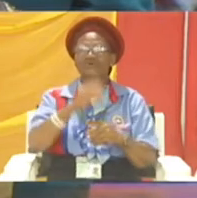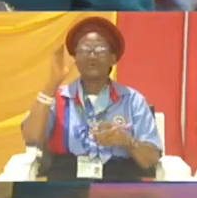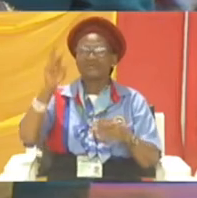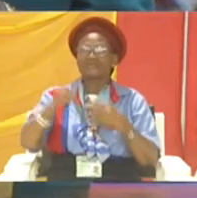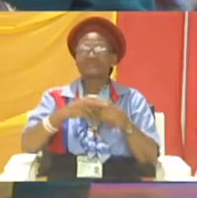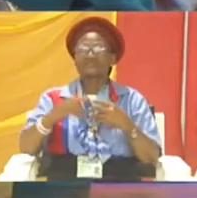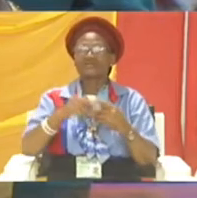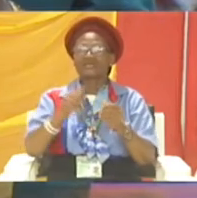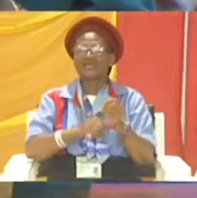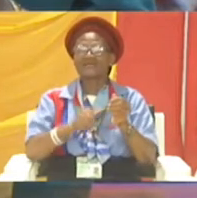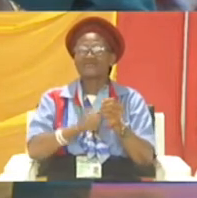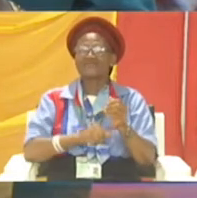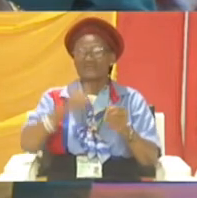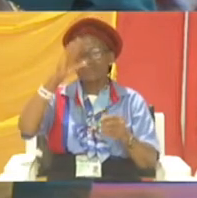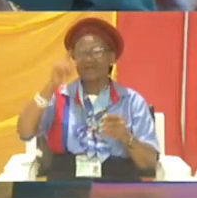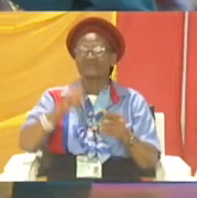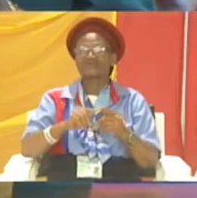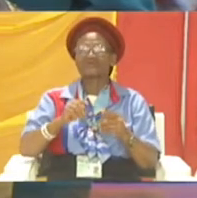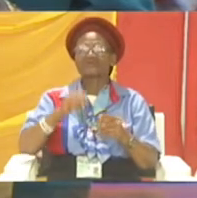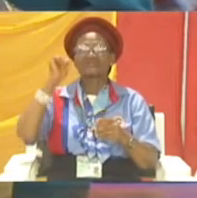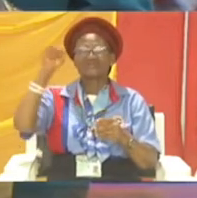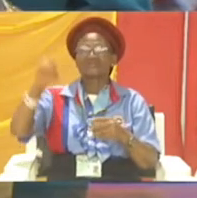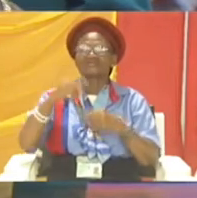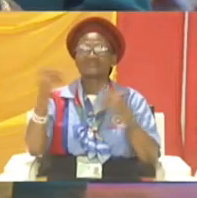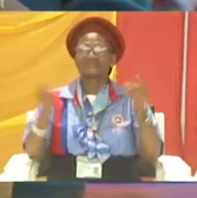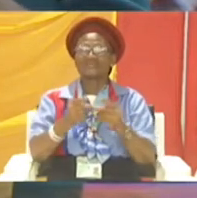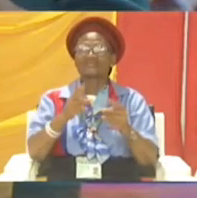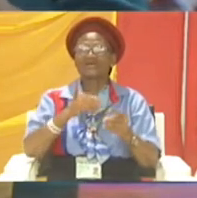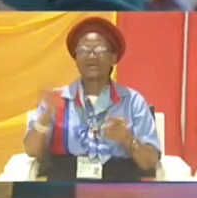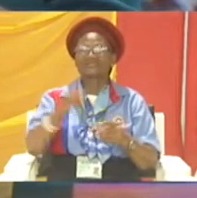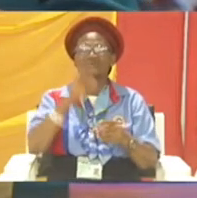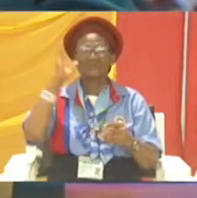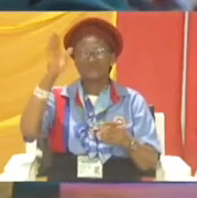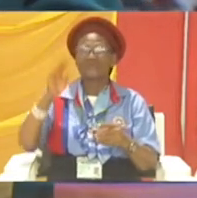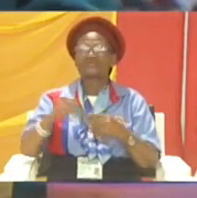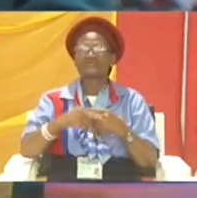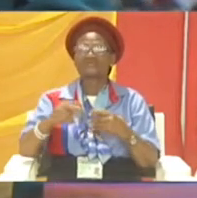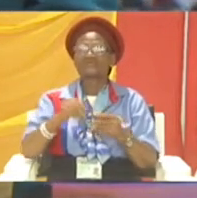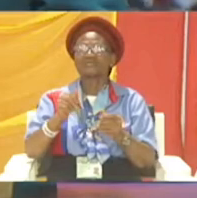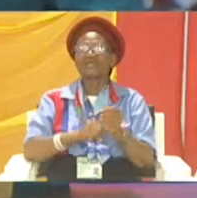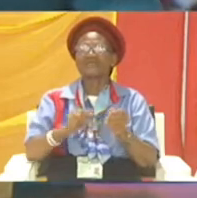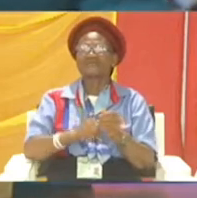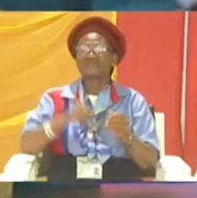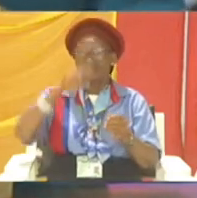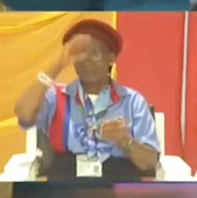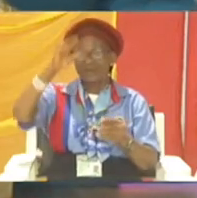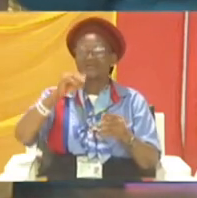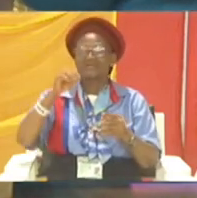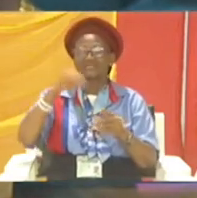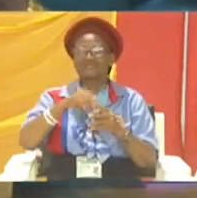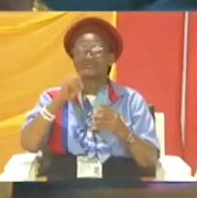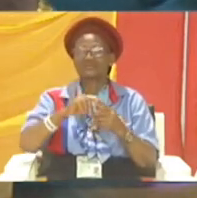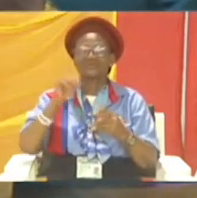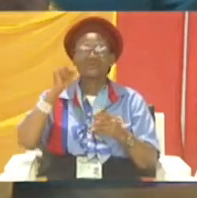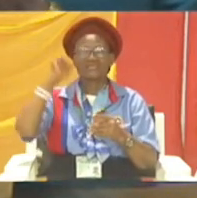his possession, and ye shall return every man unto his family. Kie ye kiosi ya